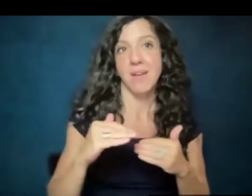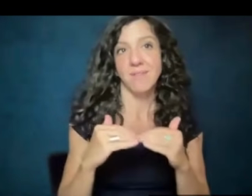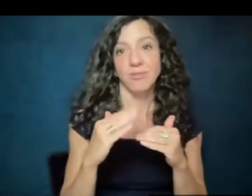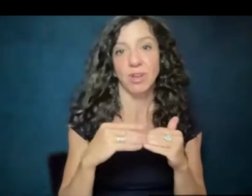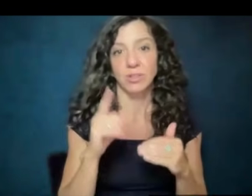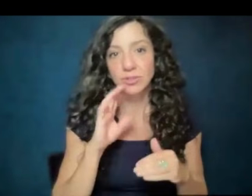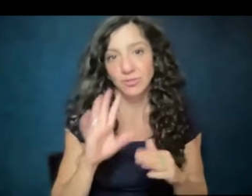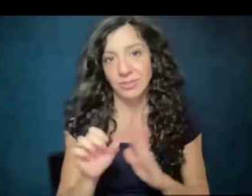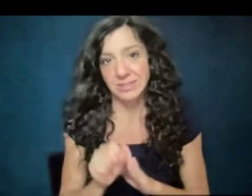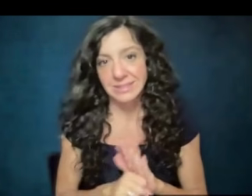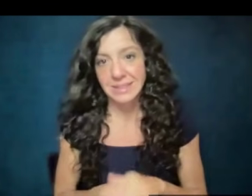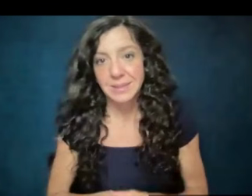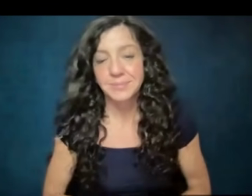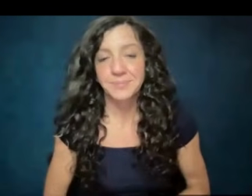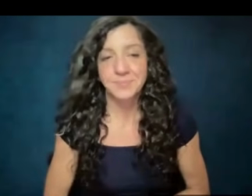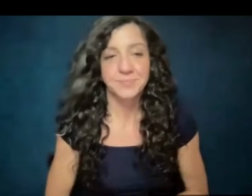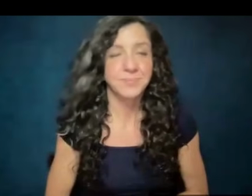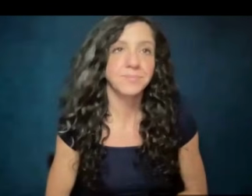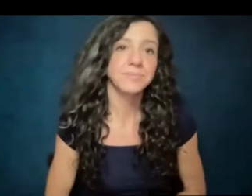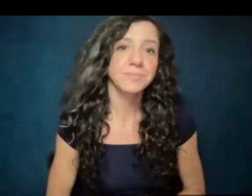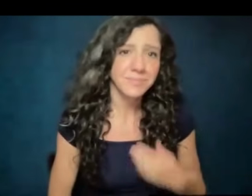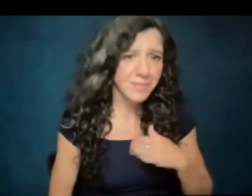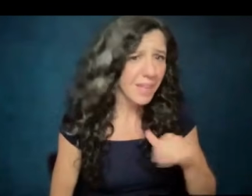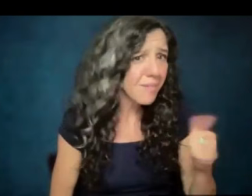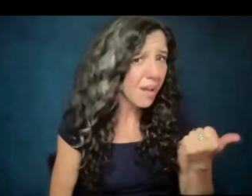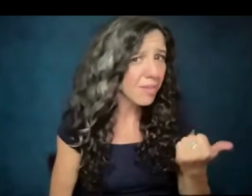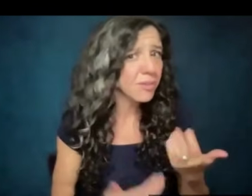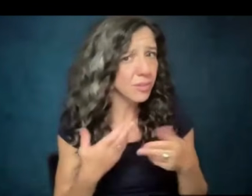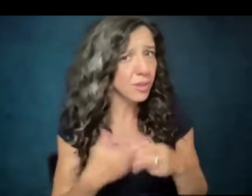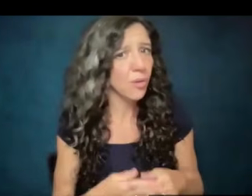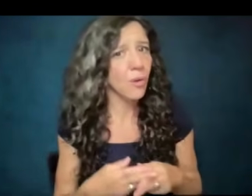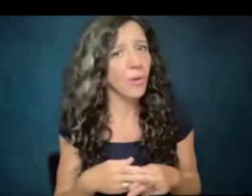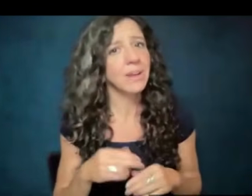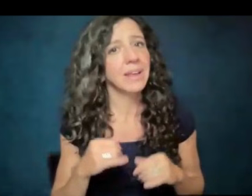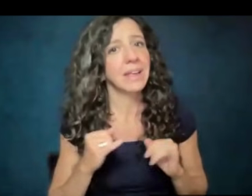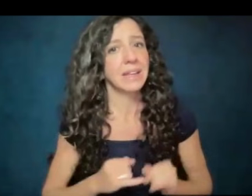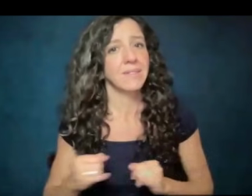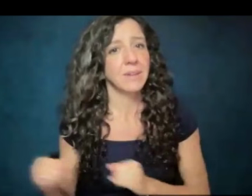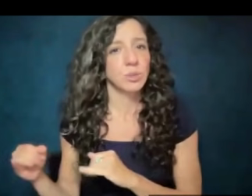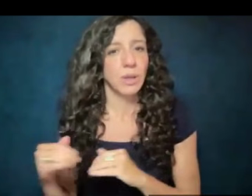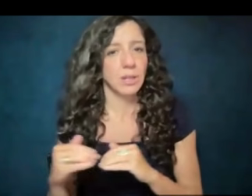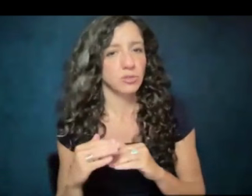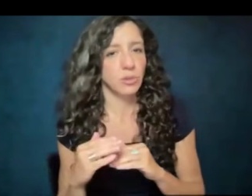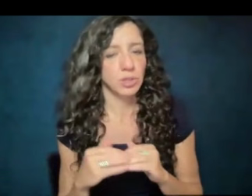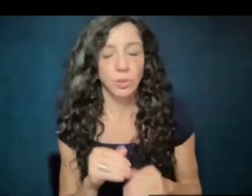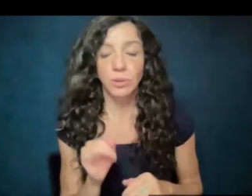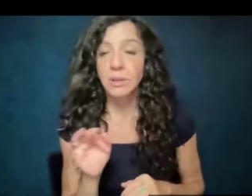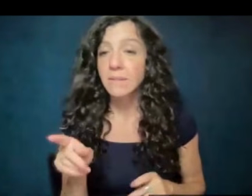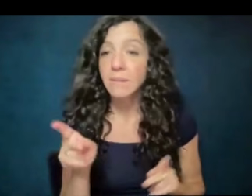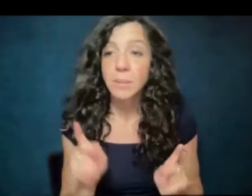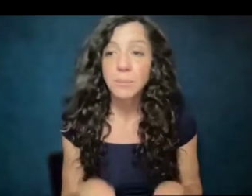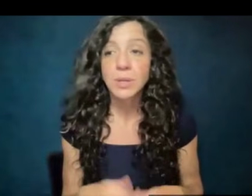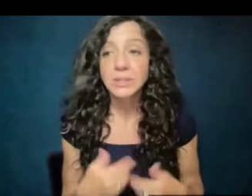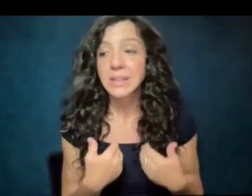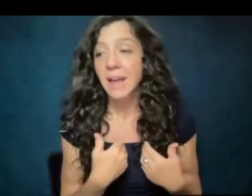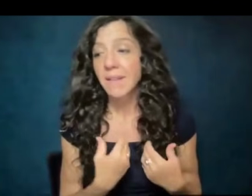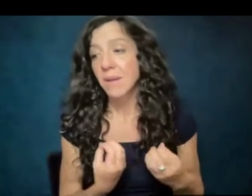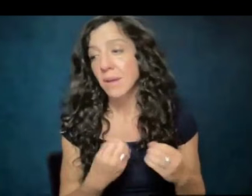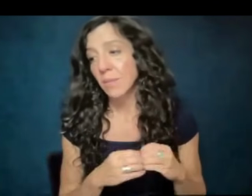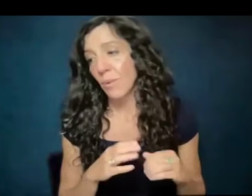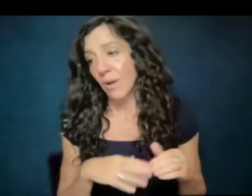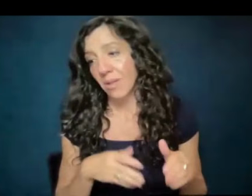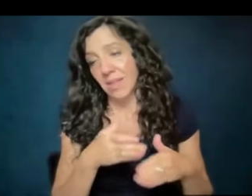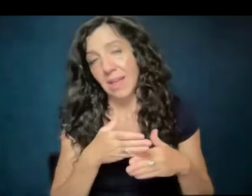state. Now, there is something called an individualized threshold. So if a person has more than